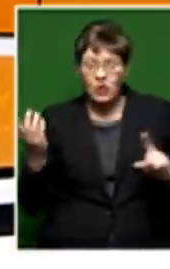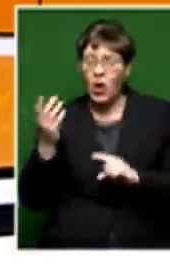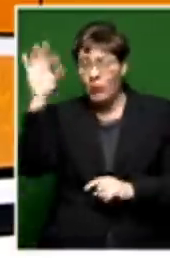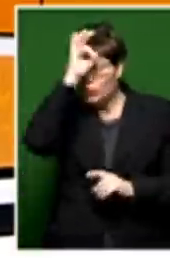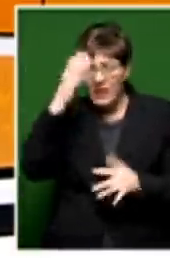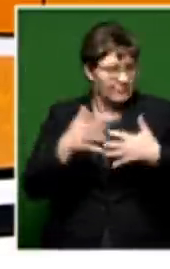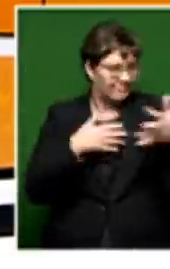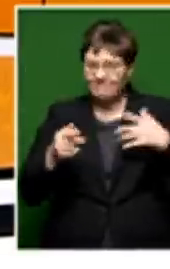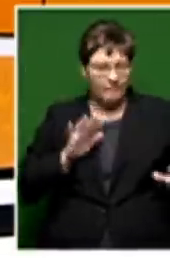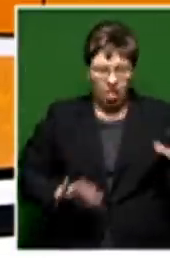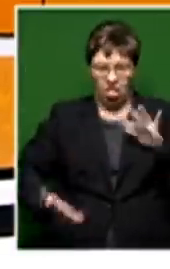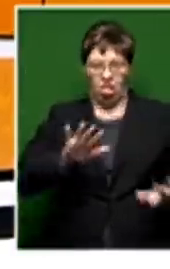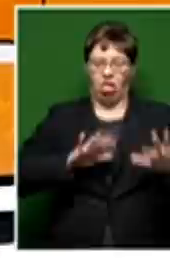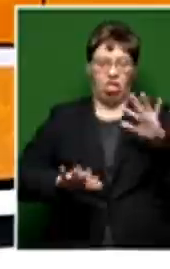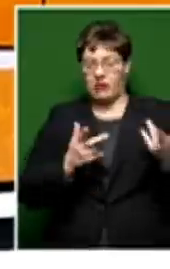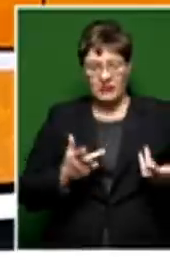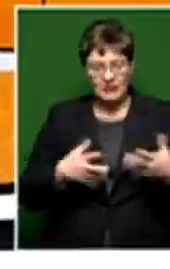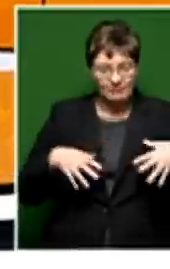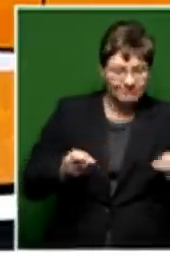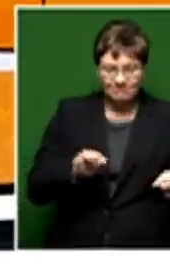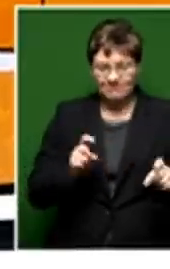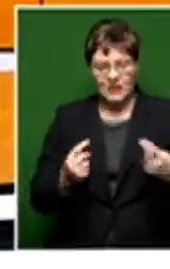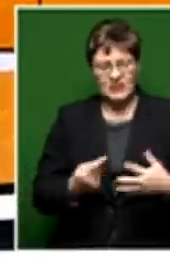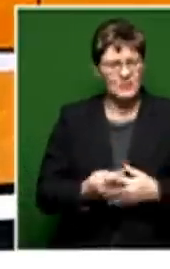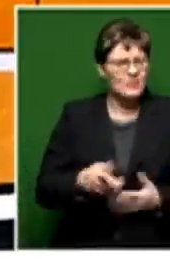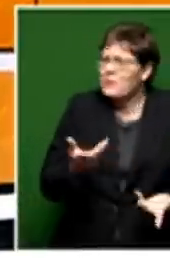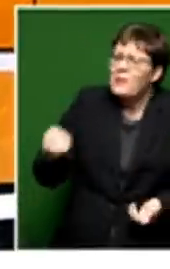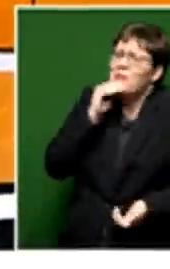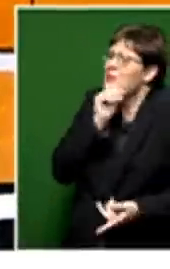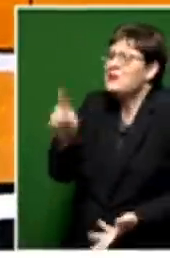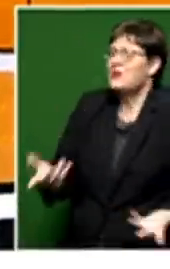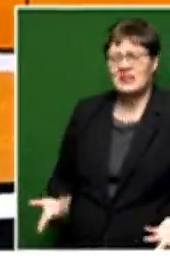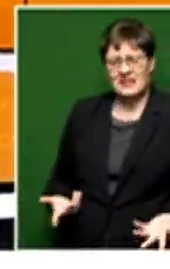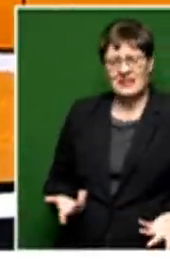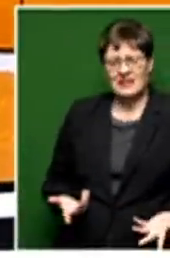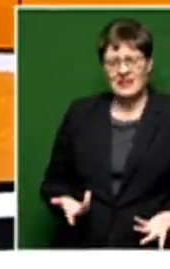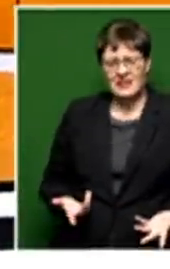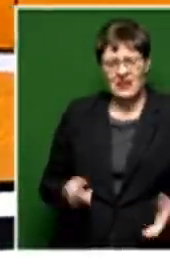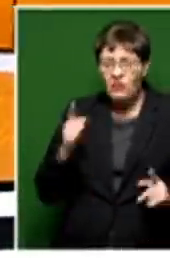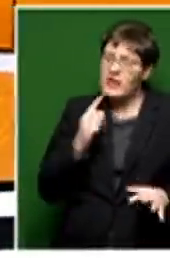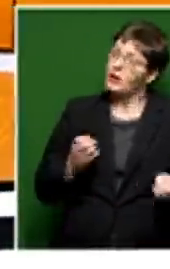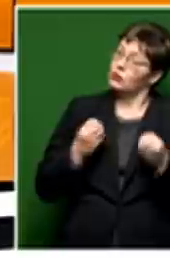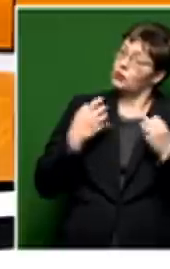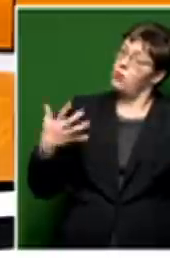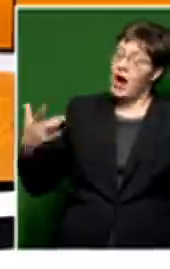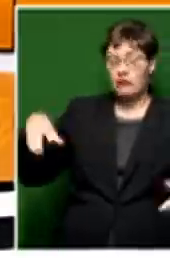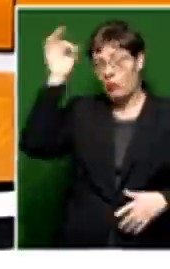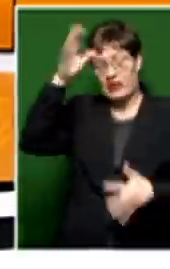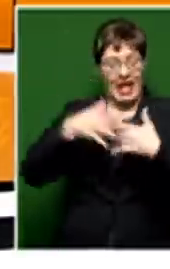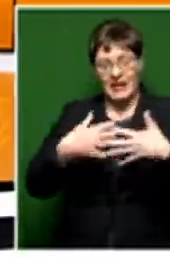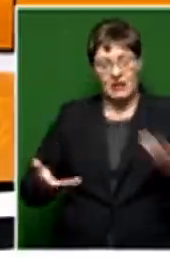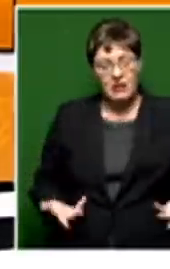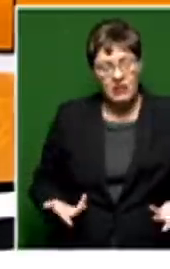handle. We saw that. They can't get a grip on this. But what does that mean? If you say this is too much for the police to